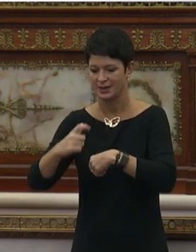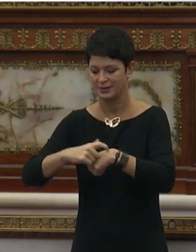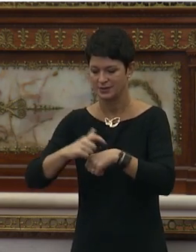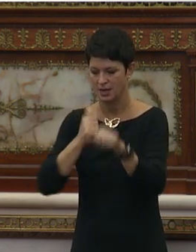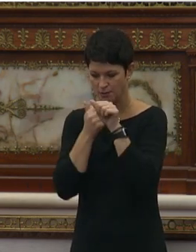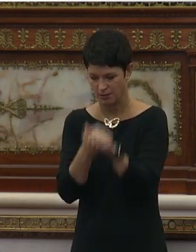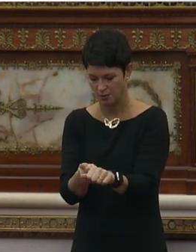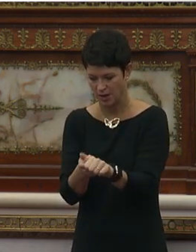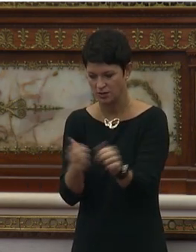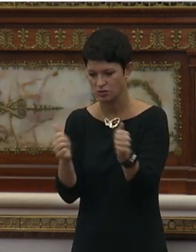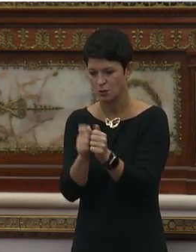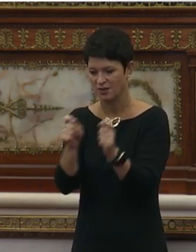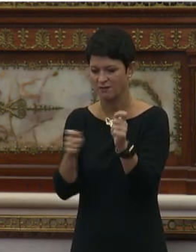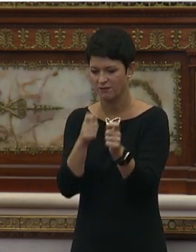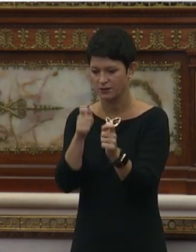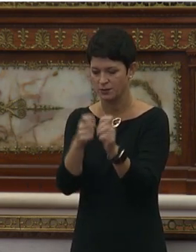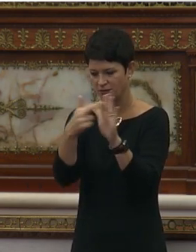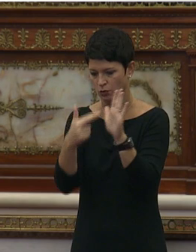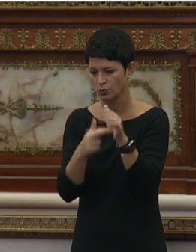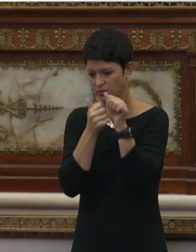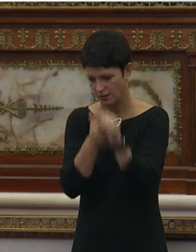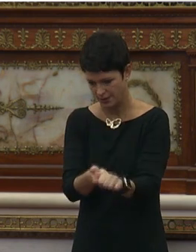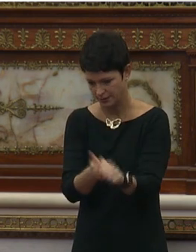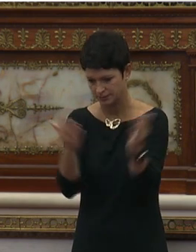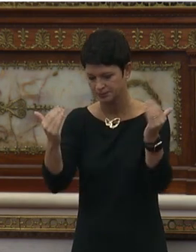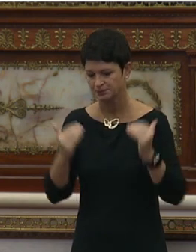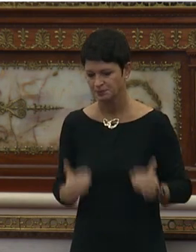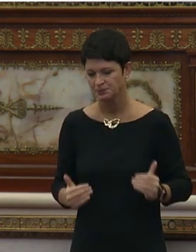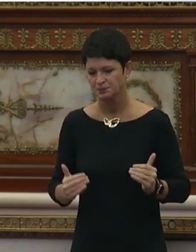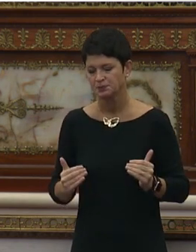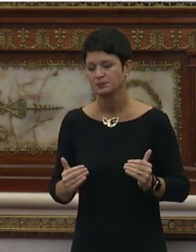compliance with the terms and conditions stated therein.